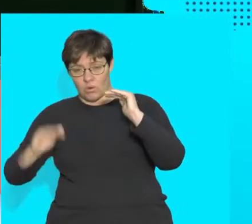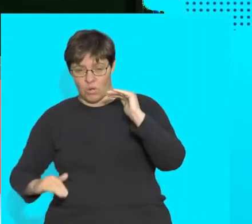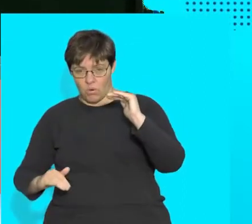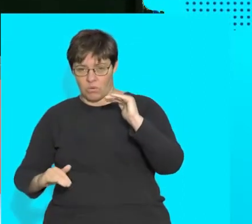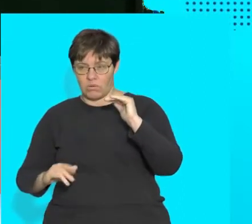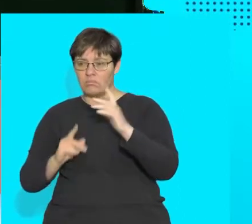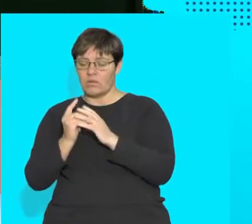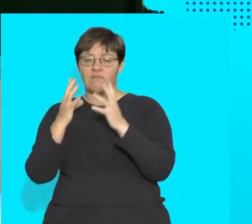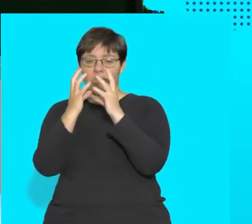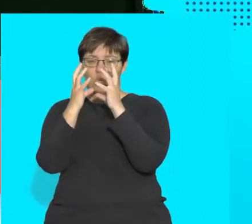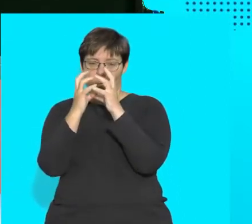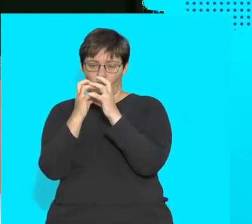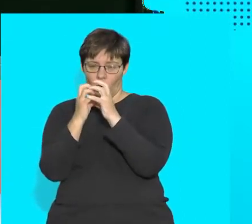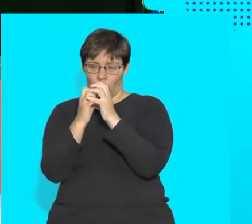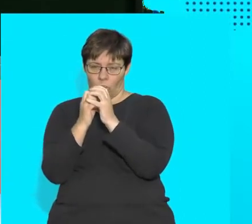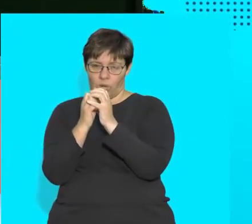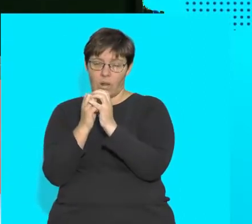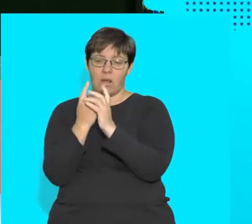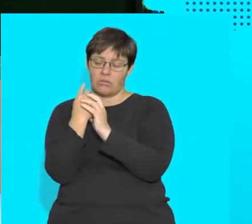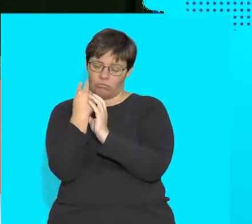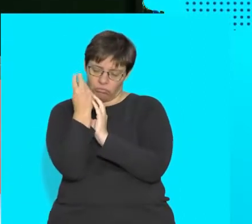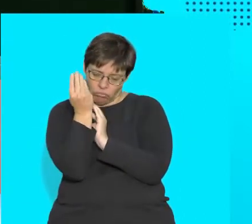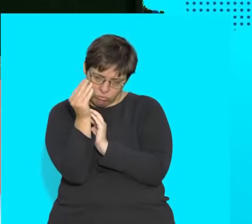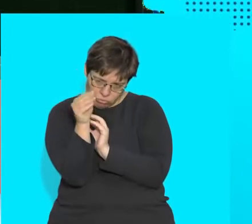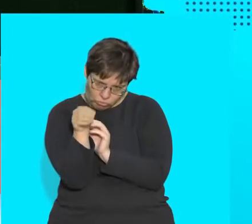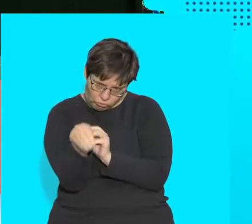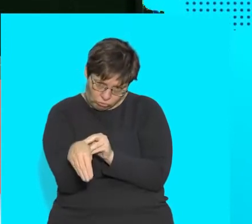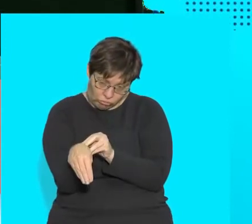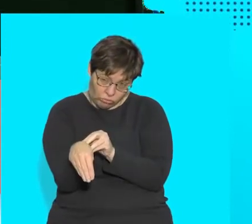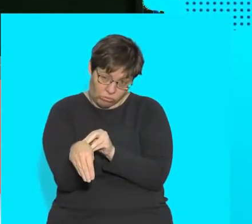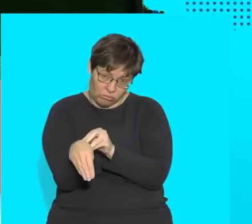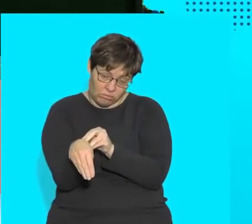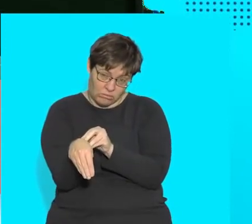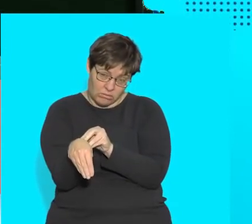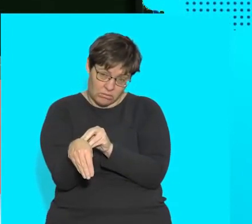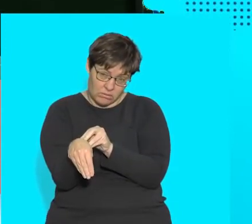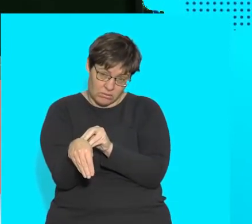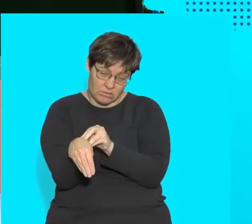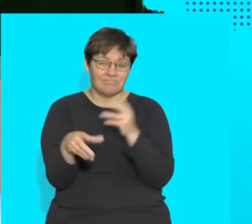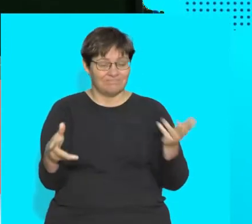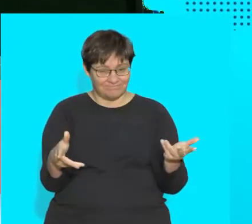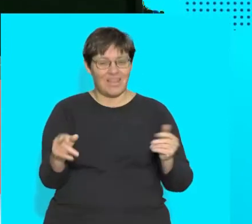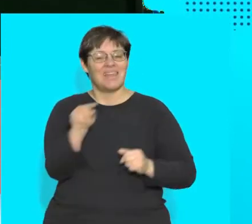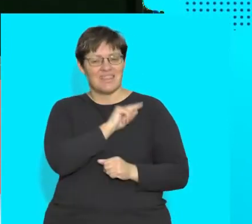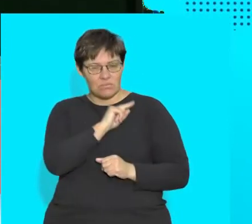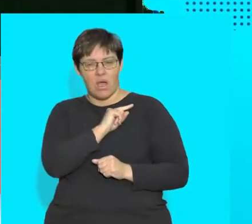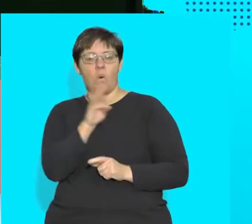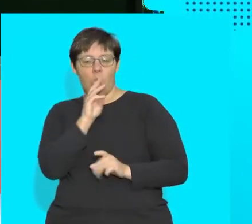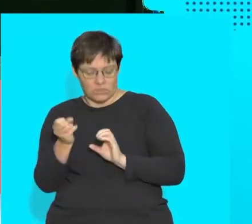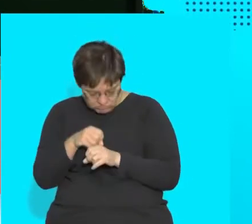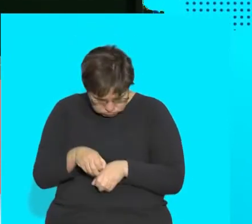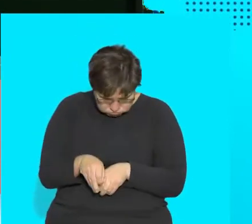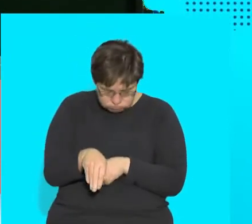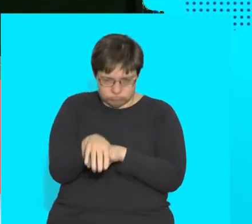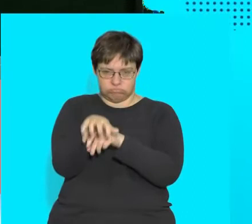low. And what does my vacuole do? It shrinks. And what happens to my whole cell? It collapses, it wilts, and I water